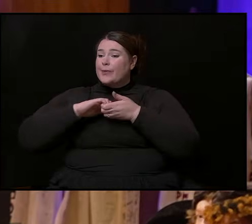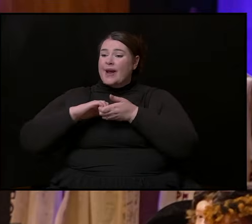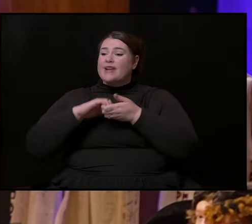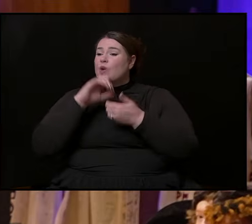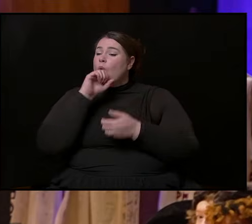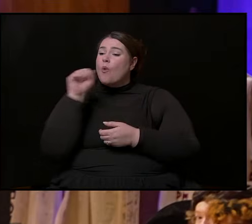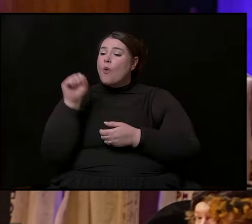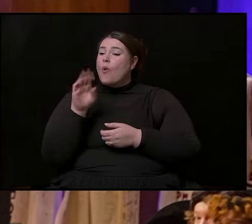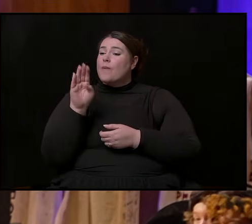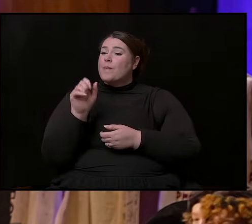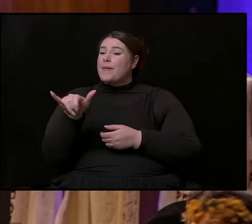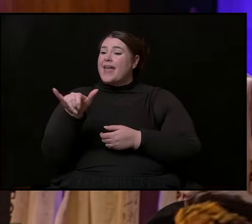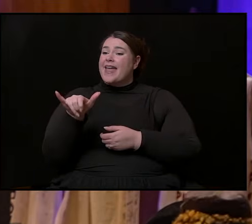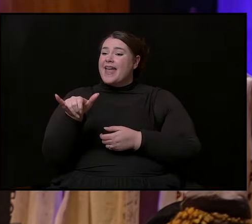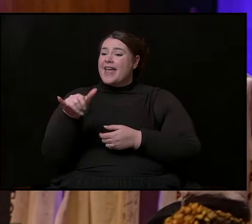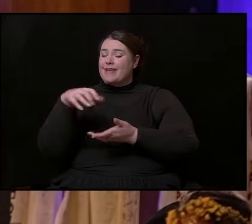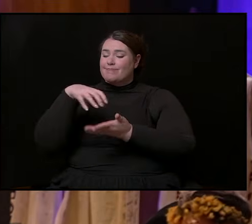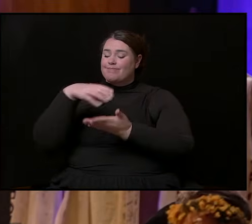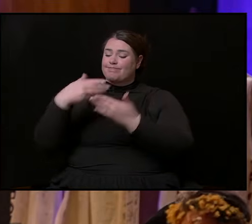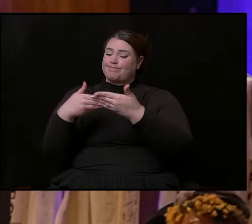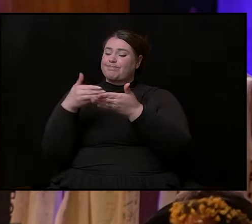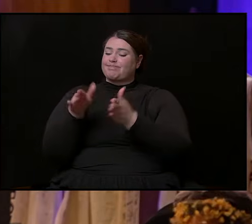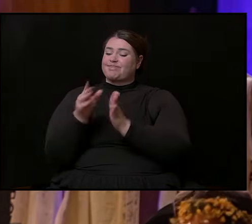tin design. That was amazing.